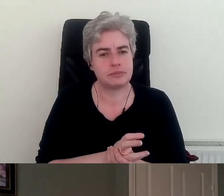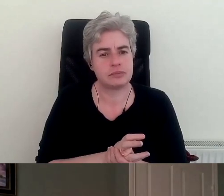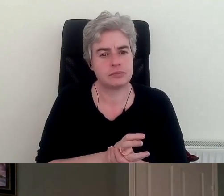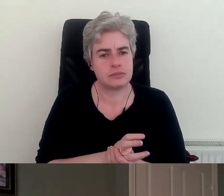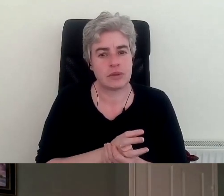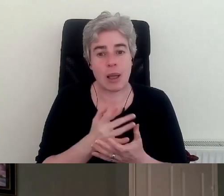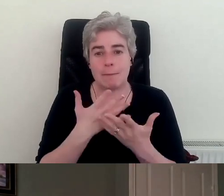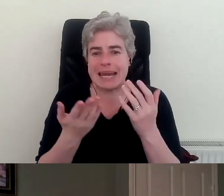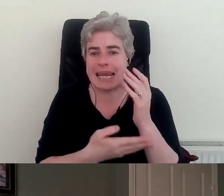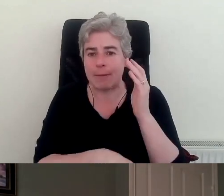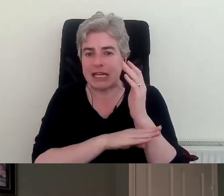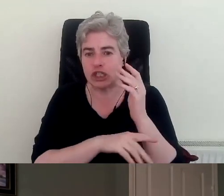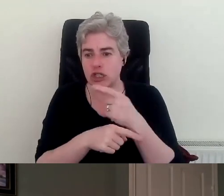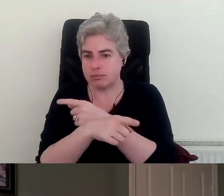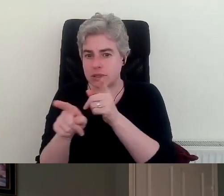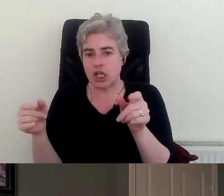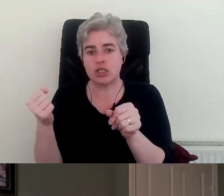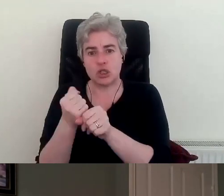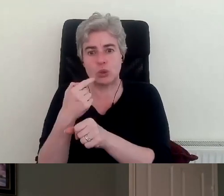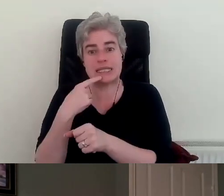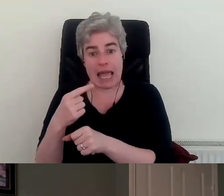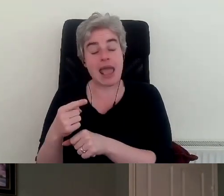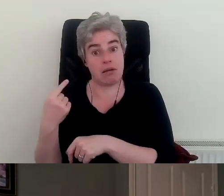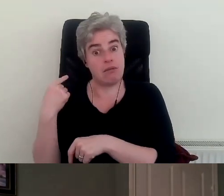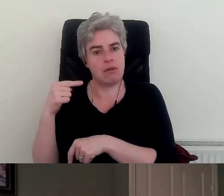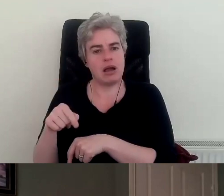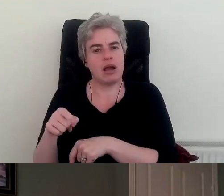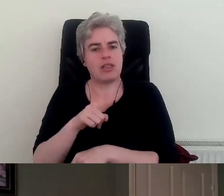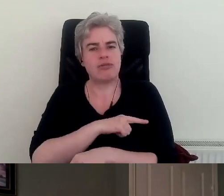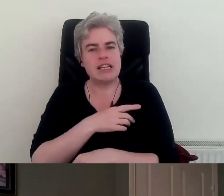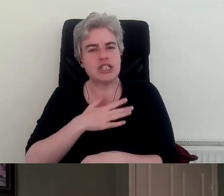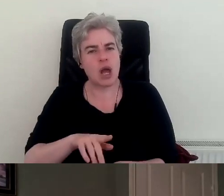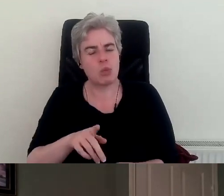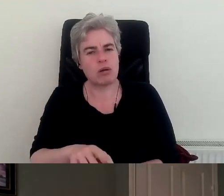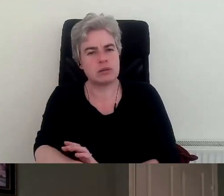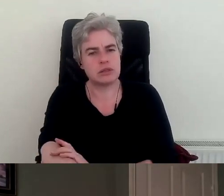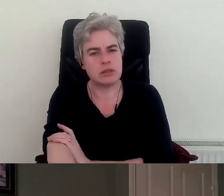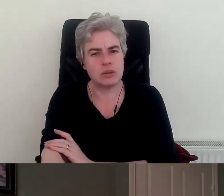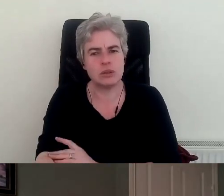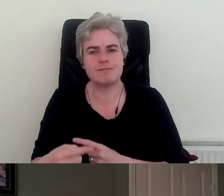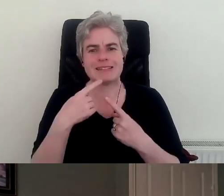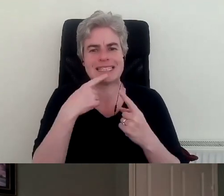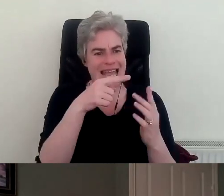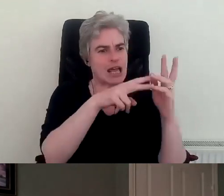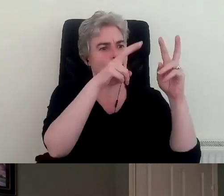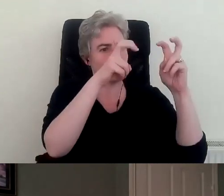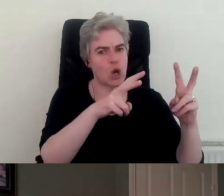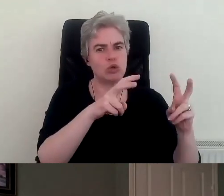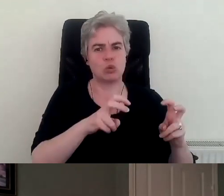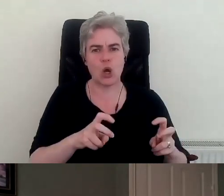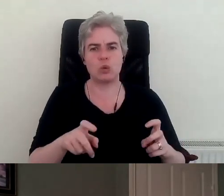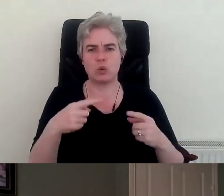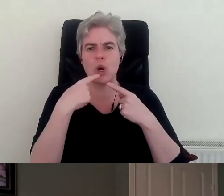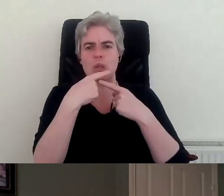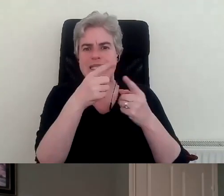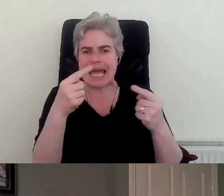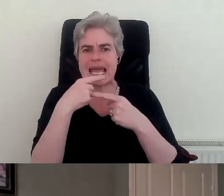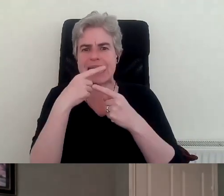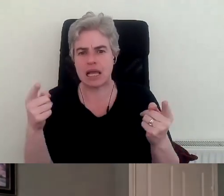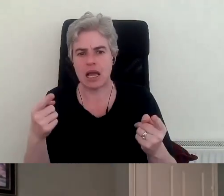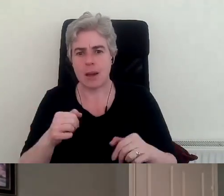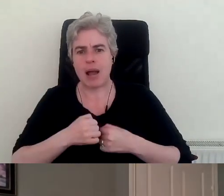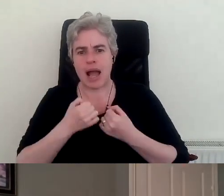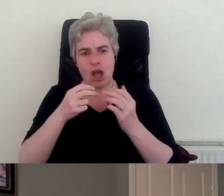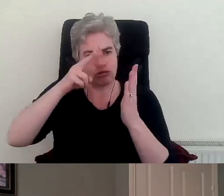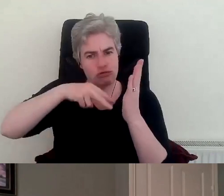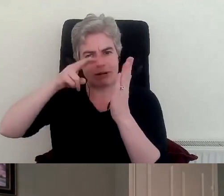many bishops do say that. And the reason I wanted to cite all these bishops is my own reading